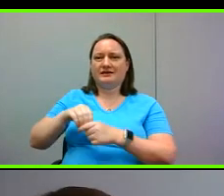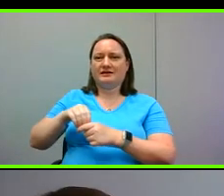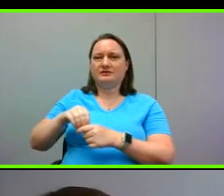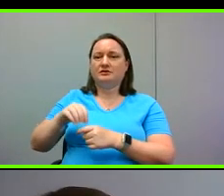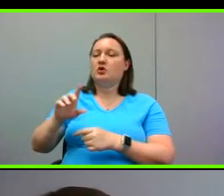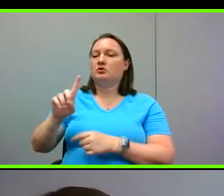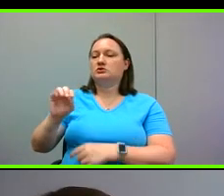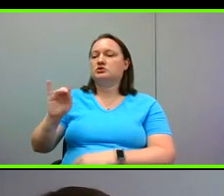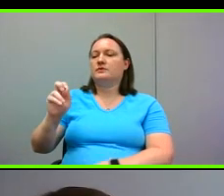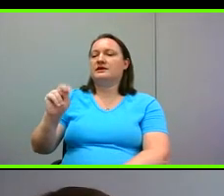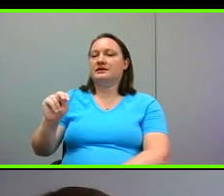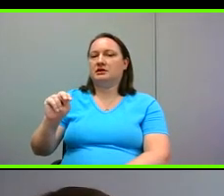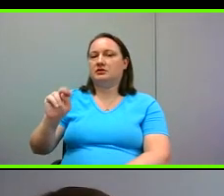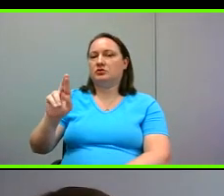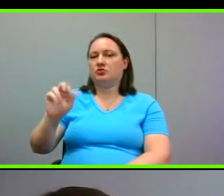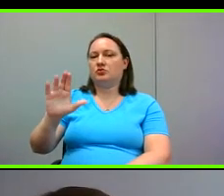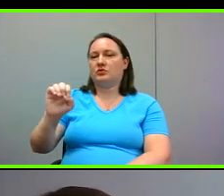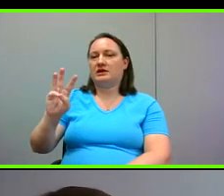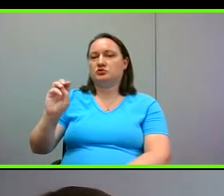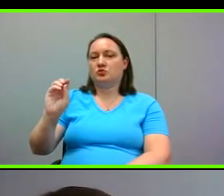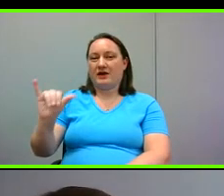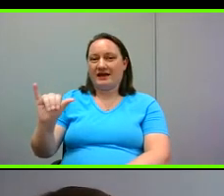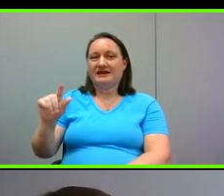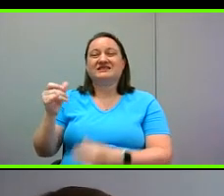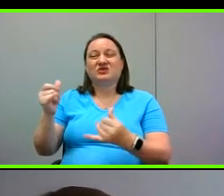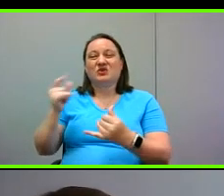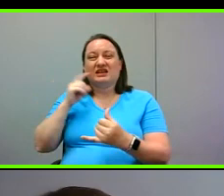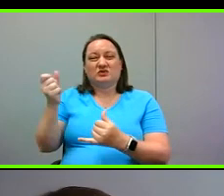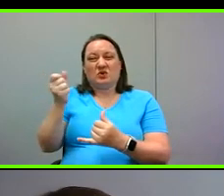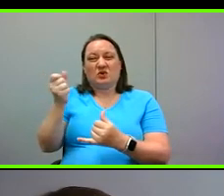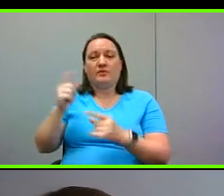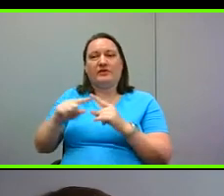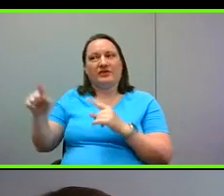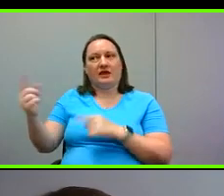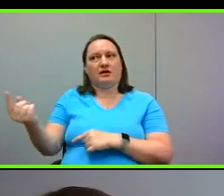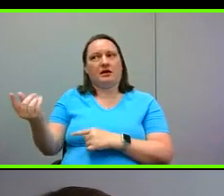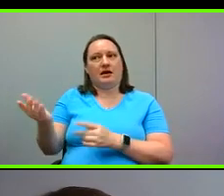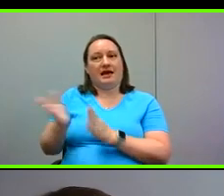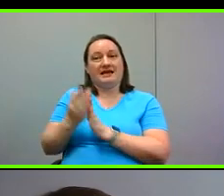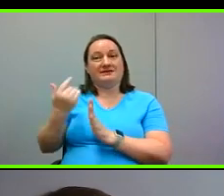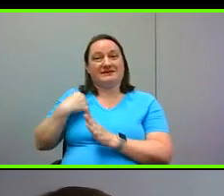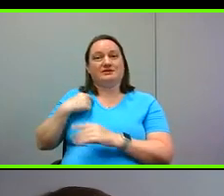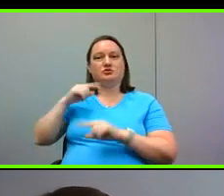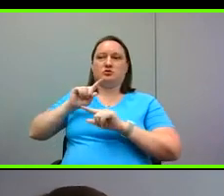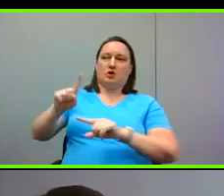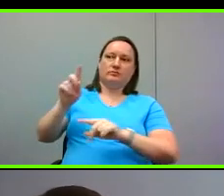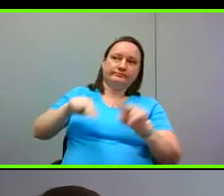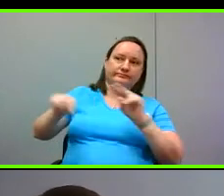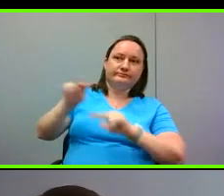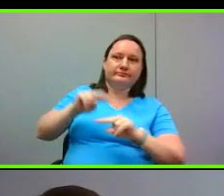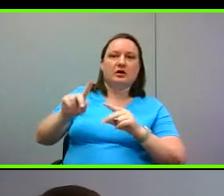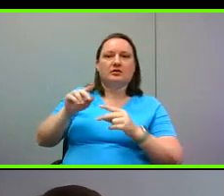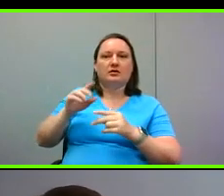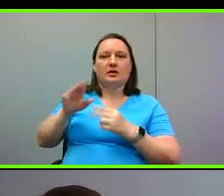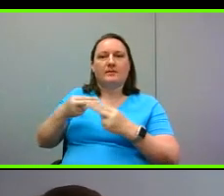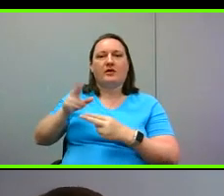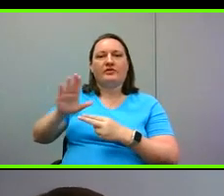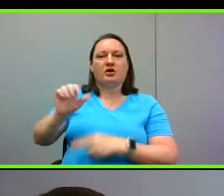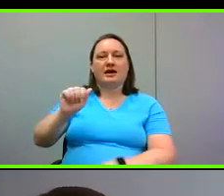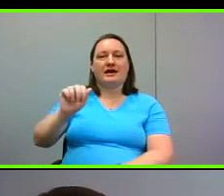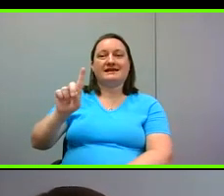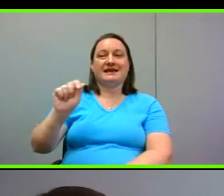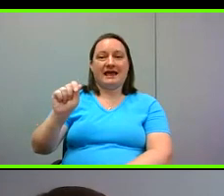new racetrack up there. And they've had me come on to give them feedback on their ADA compliance. So from the inside and